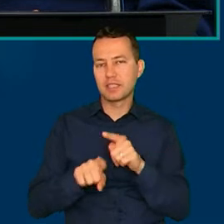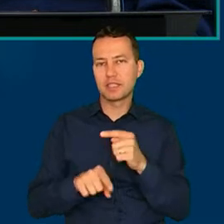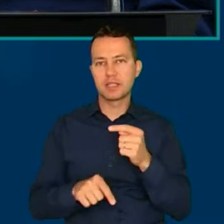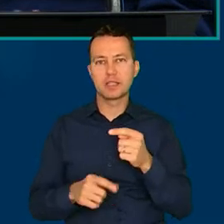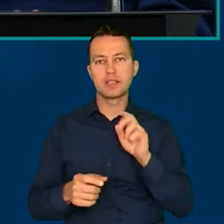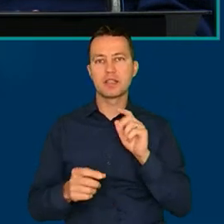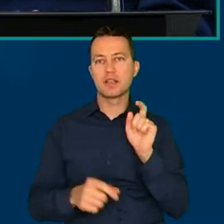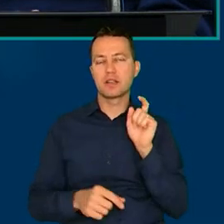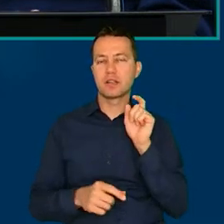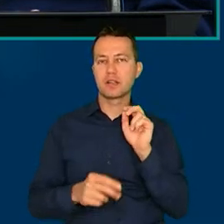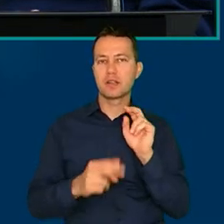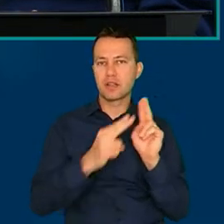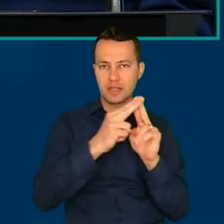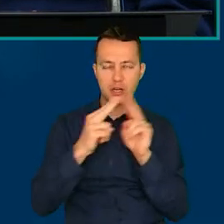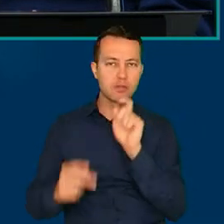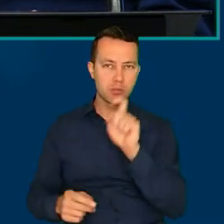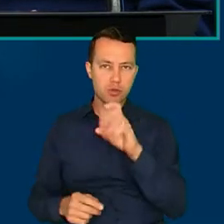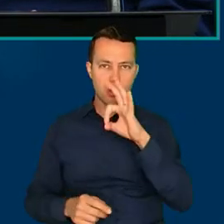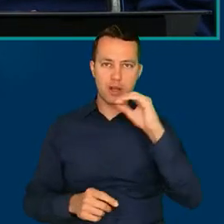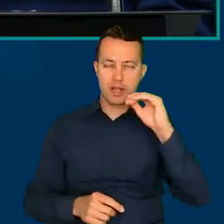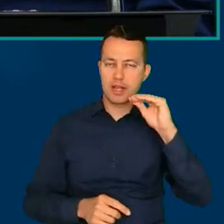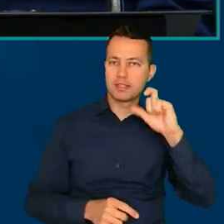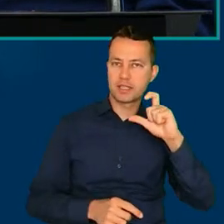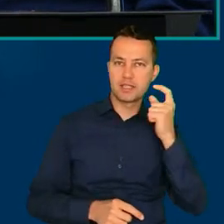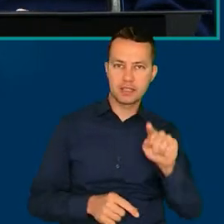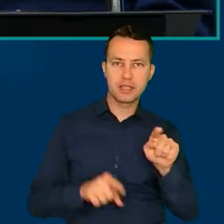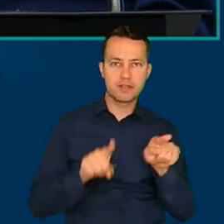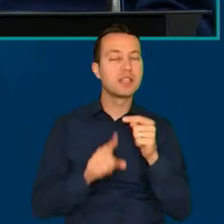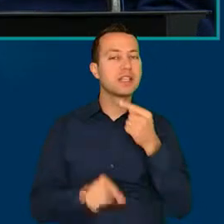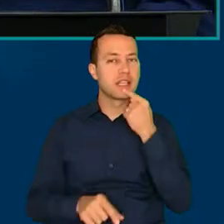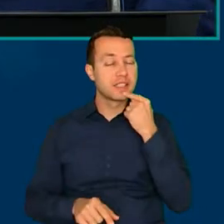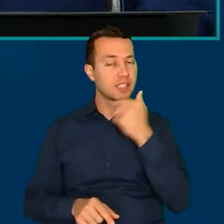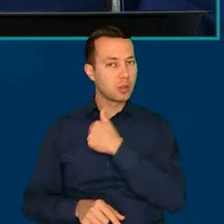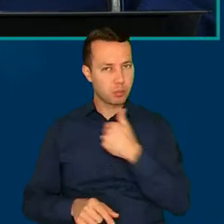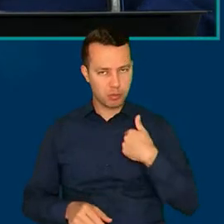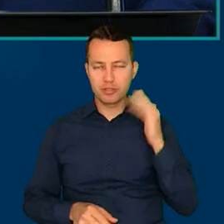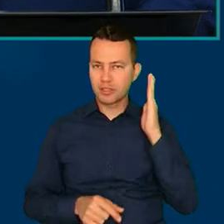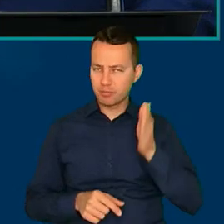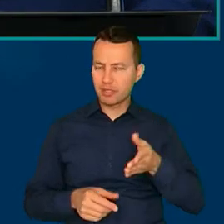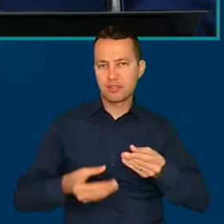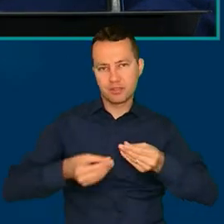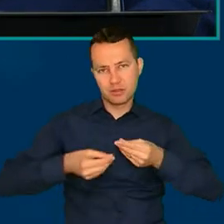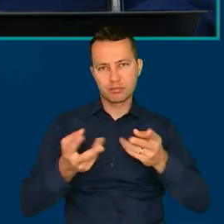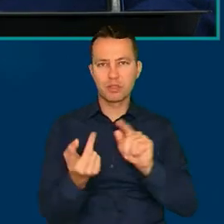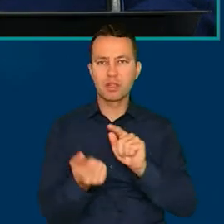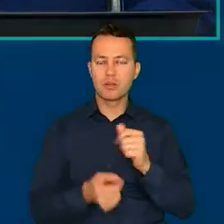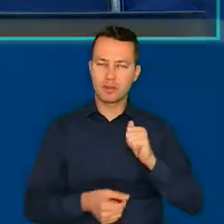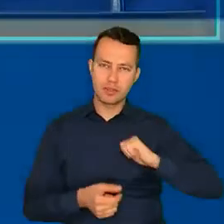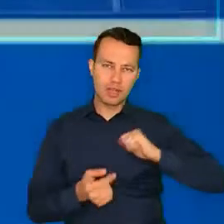that soon also the Polish version of this document will be available on the